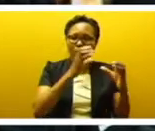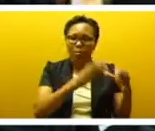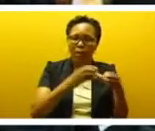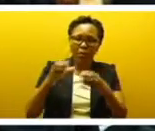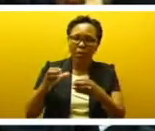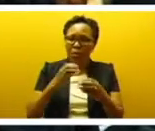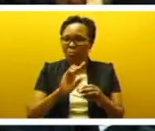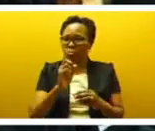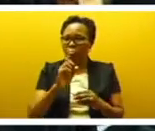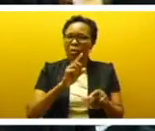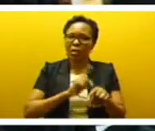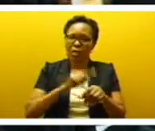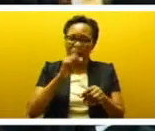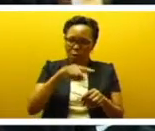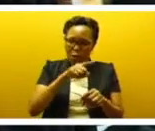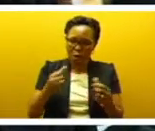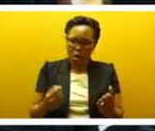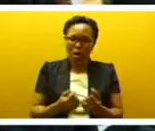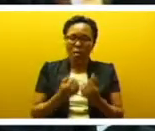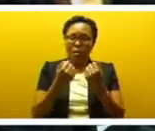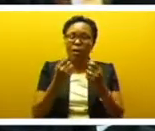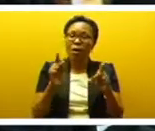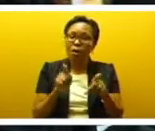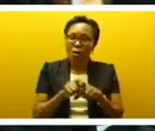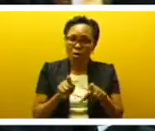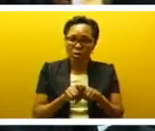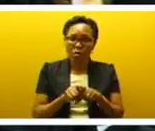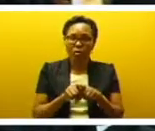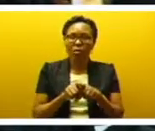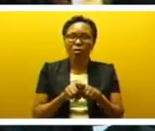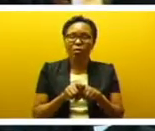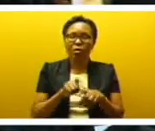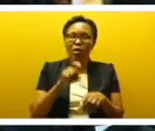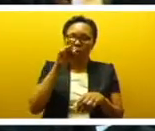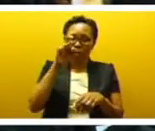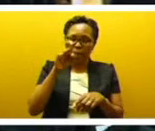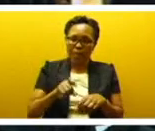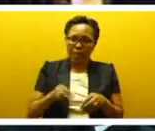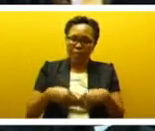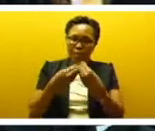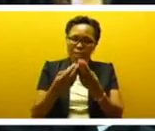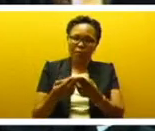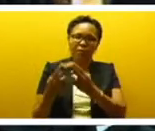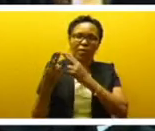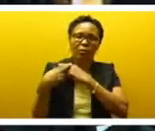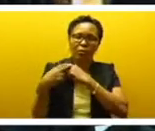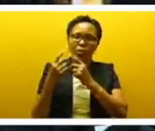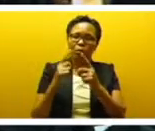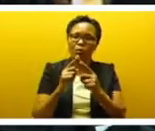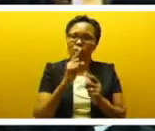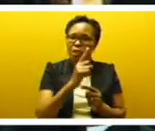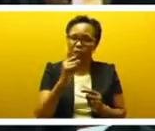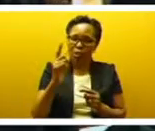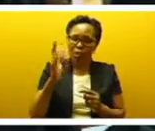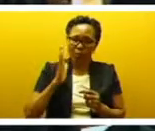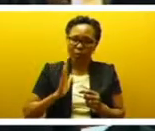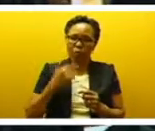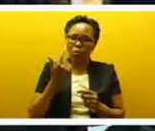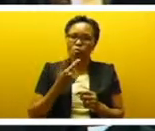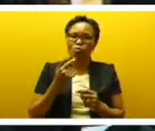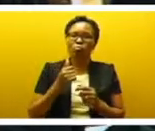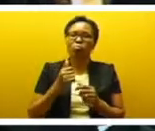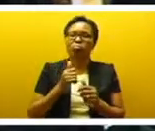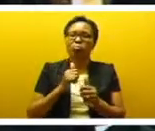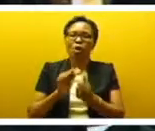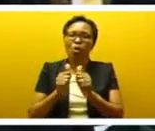happen, and also must put the obligation on every contested in an election that